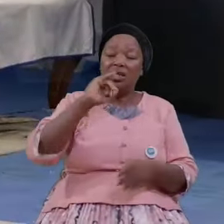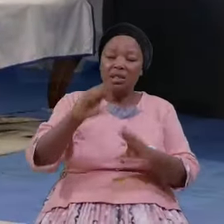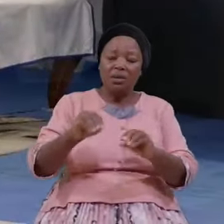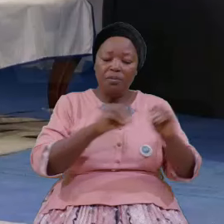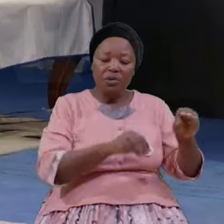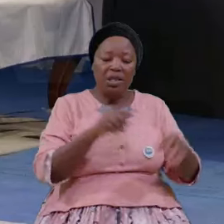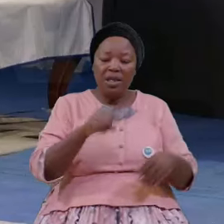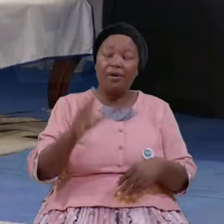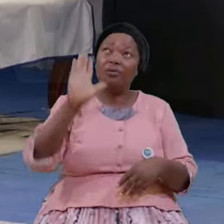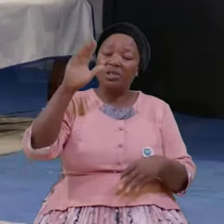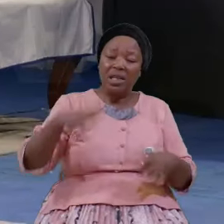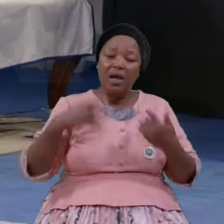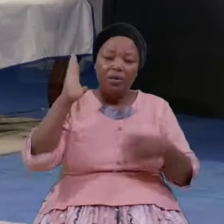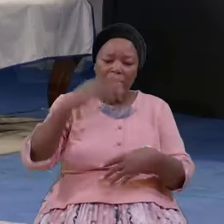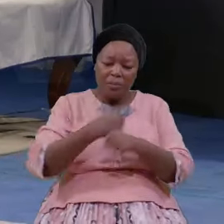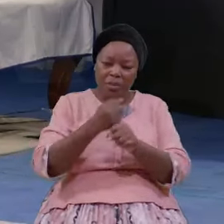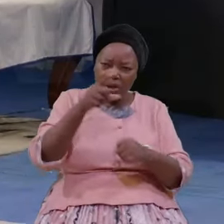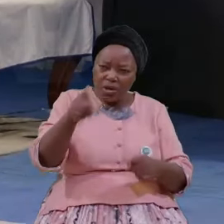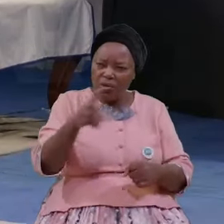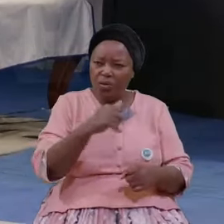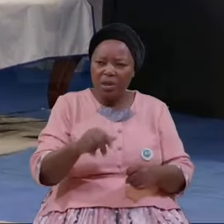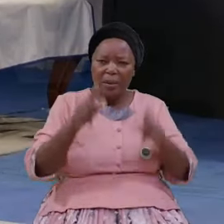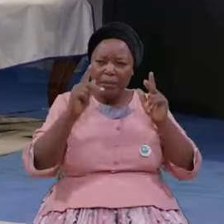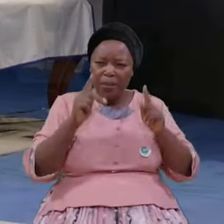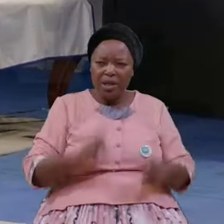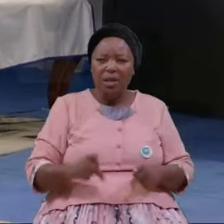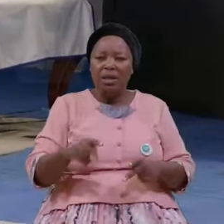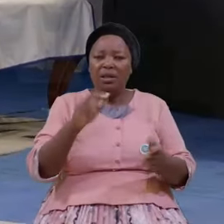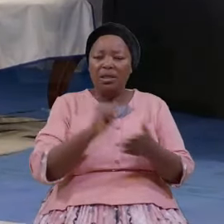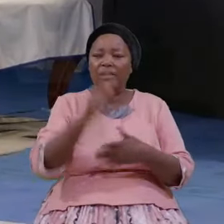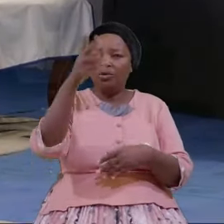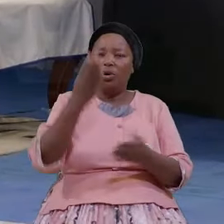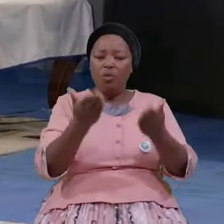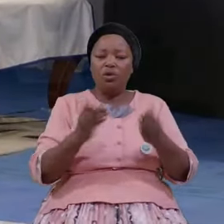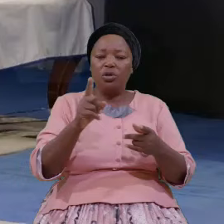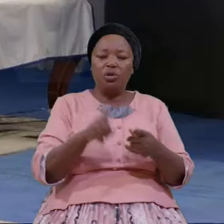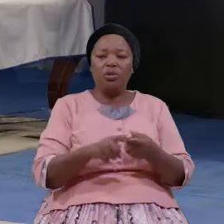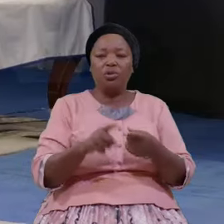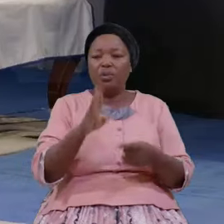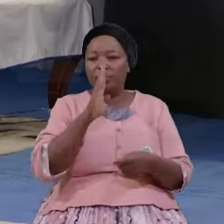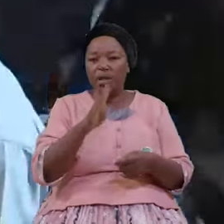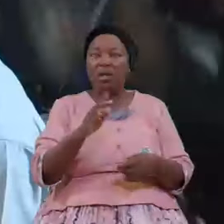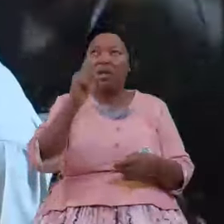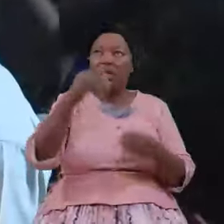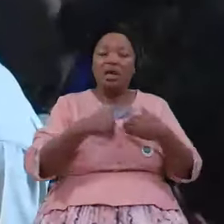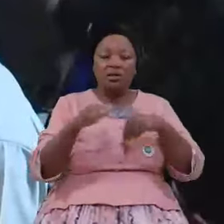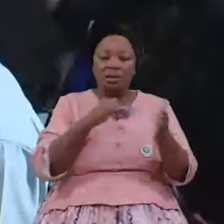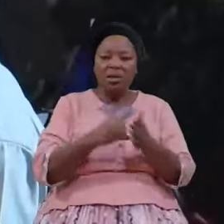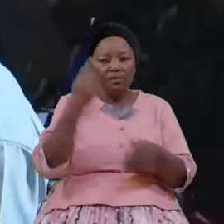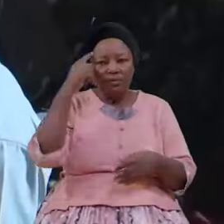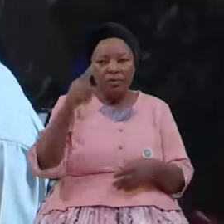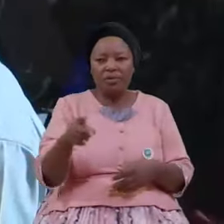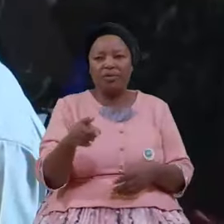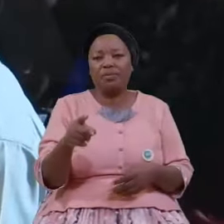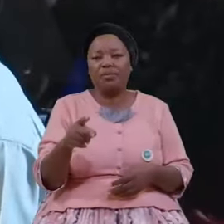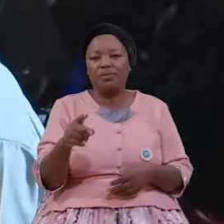will make you the person God wants you to be. He's done that for you.